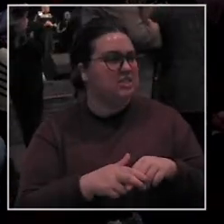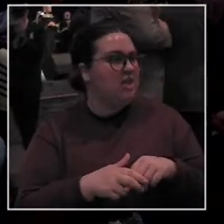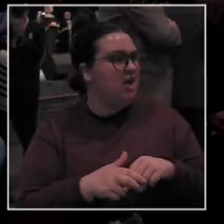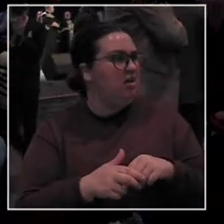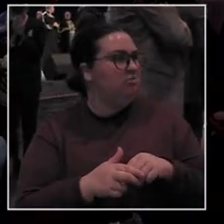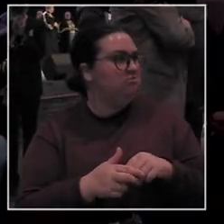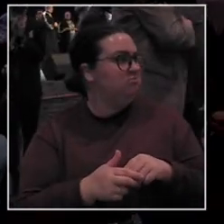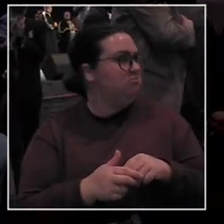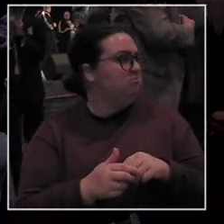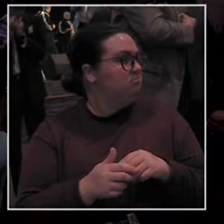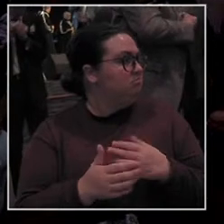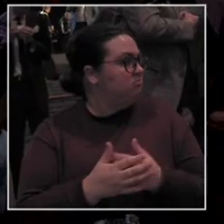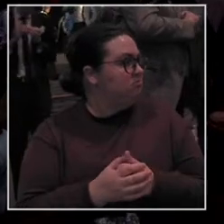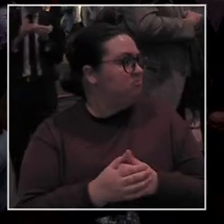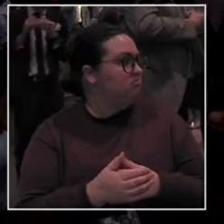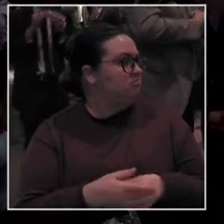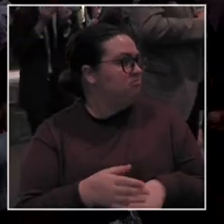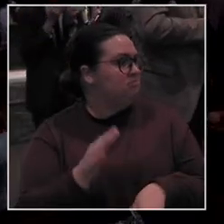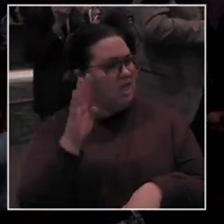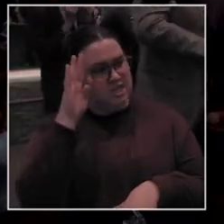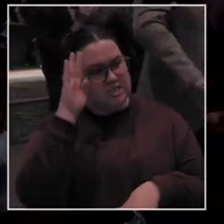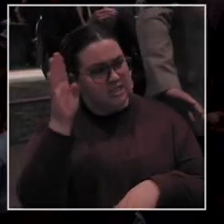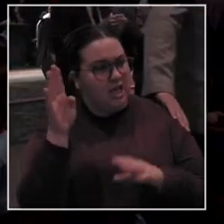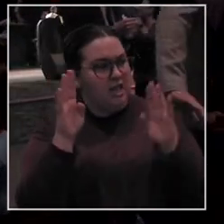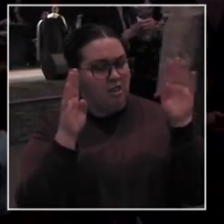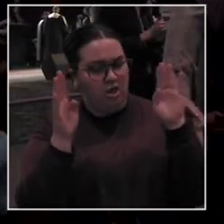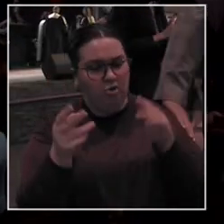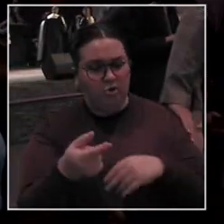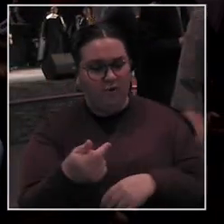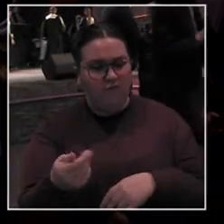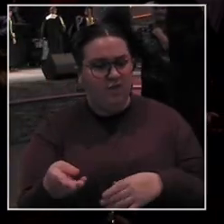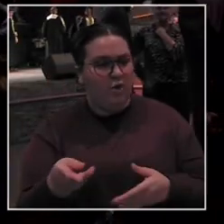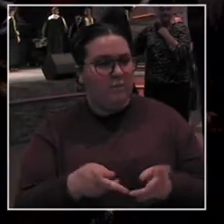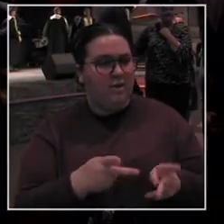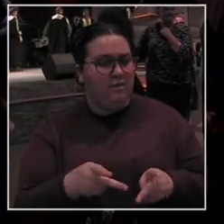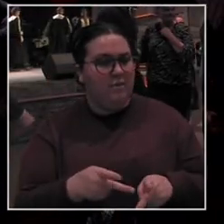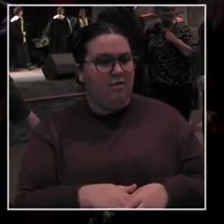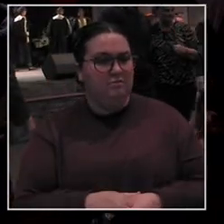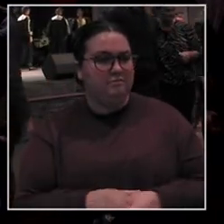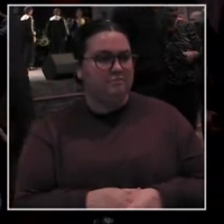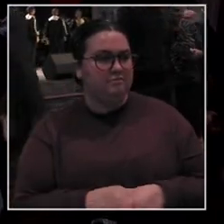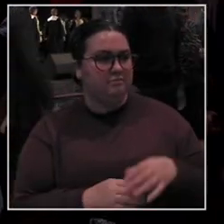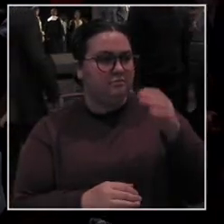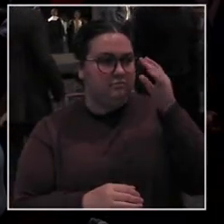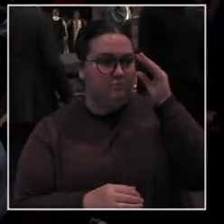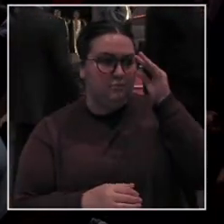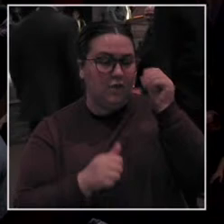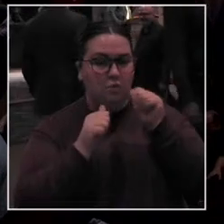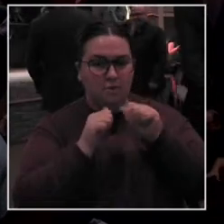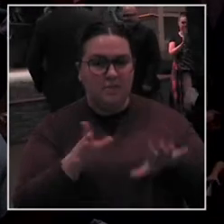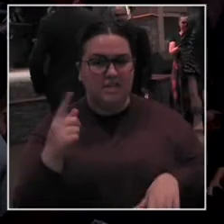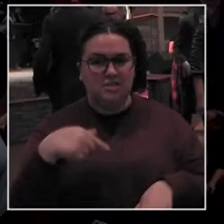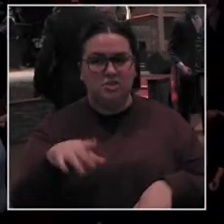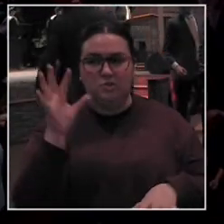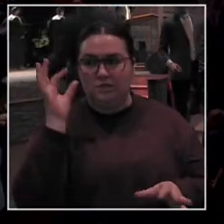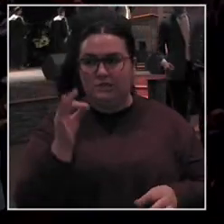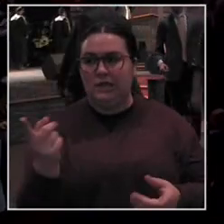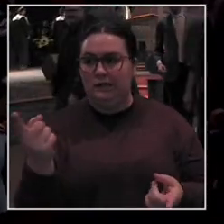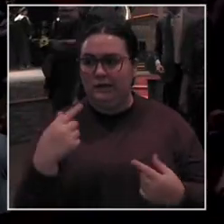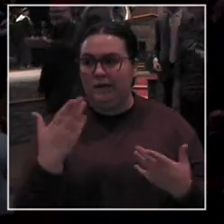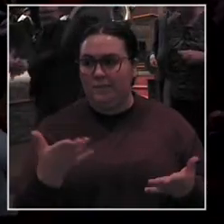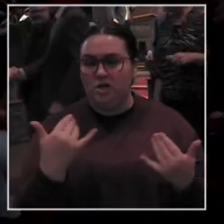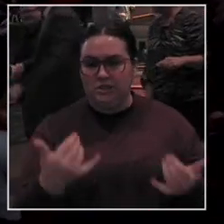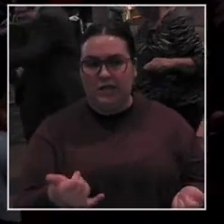hands, make sure everybody has a warm welcome to the house of the Lord this morning. We are so blessed that you are here.